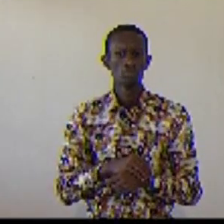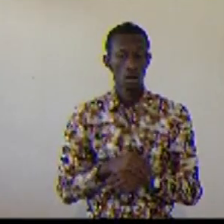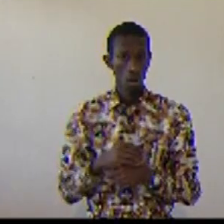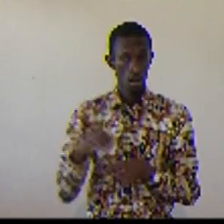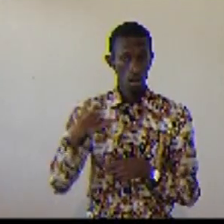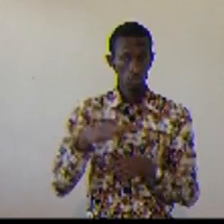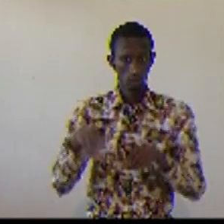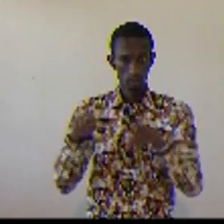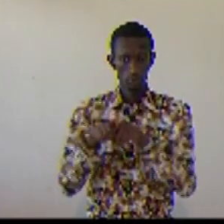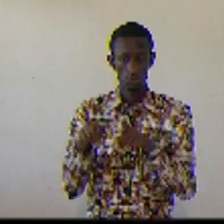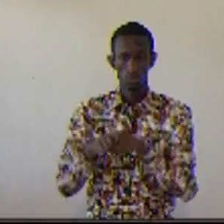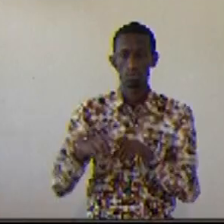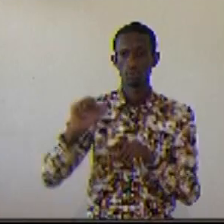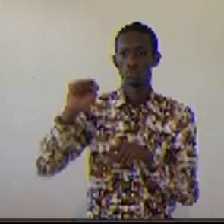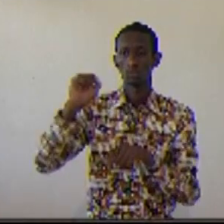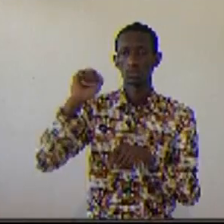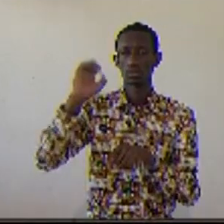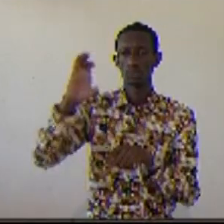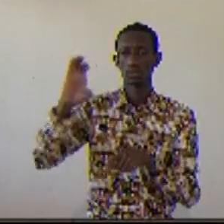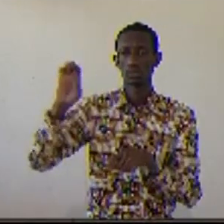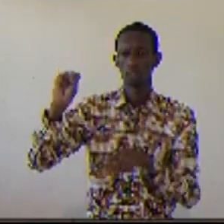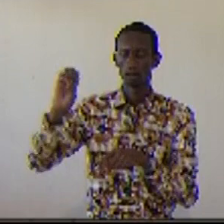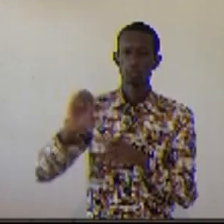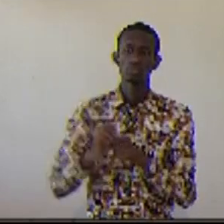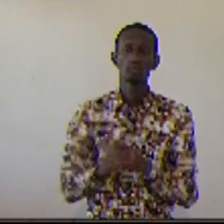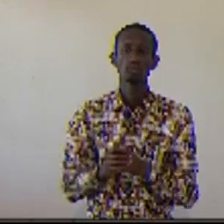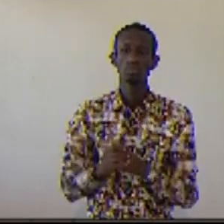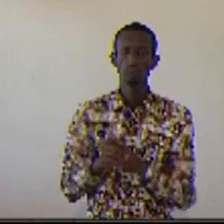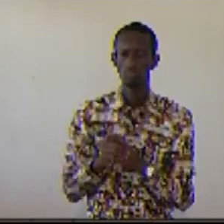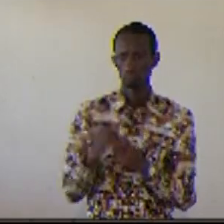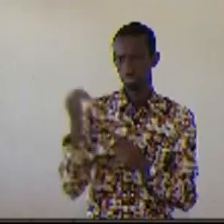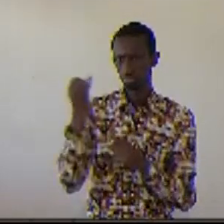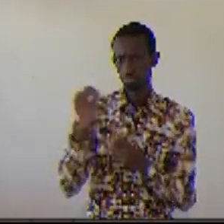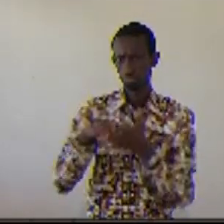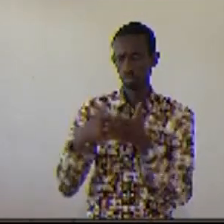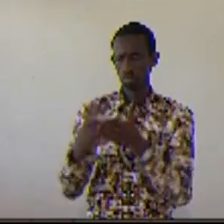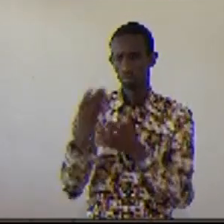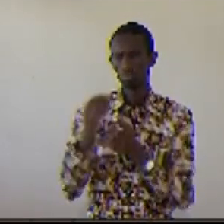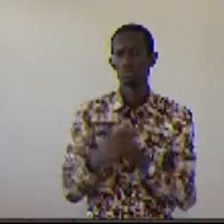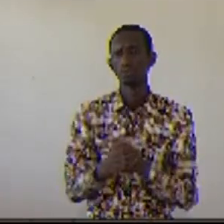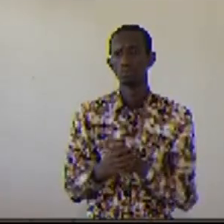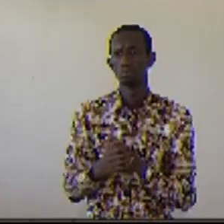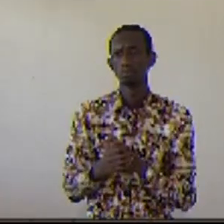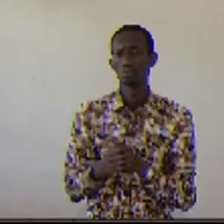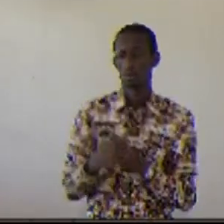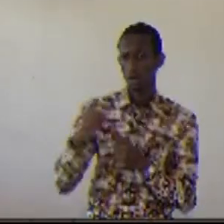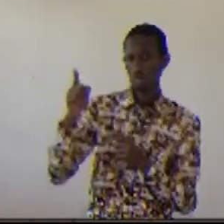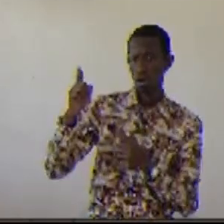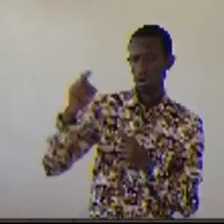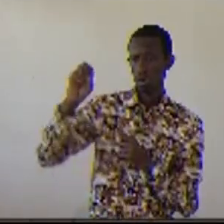axis, sketch a graph that would be obtained. So that is the graph. This is the sketch